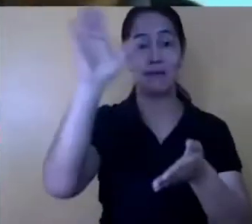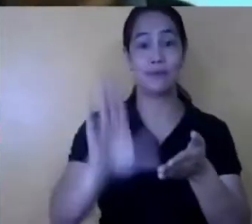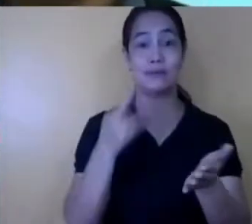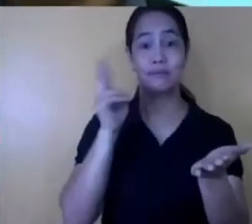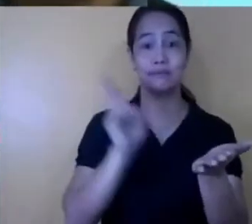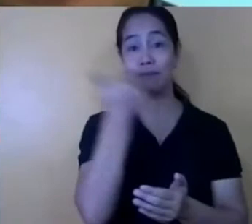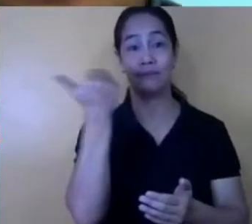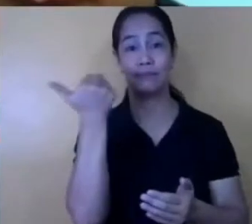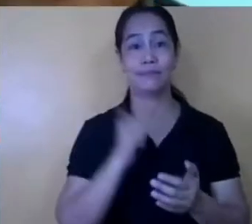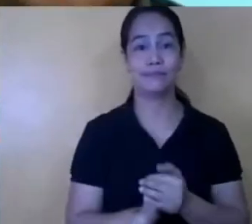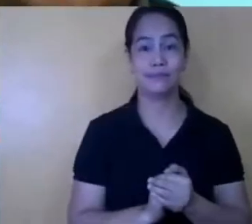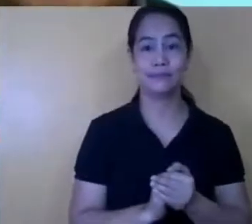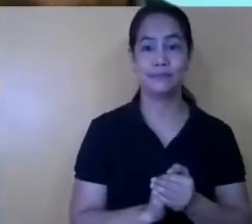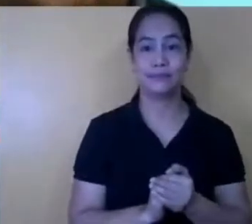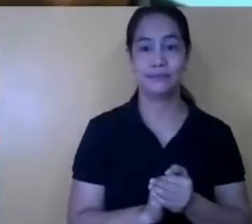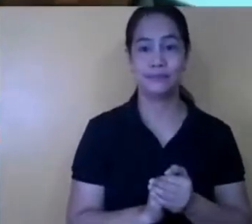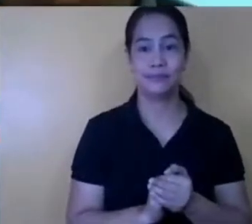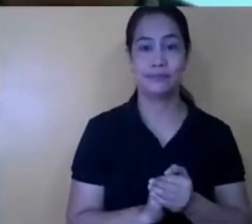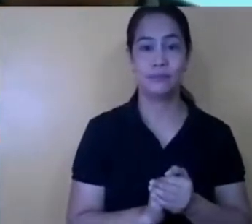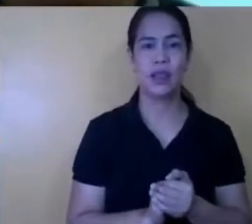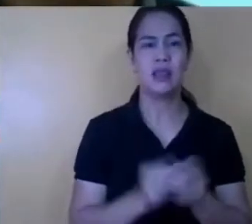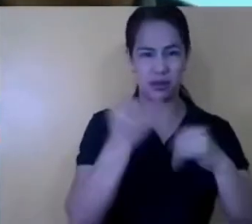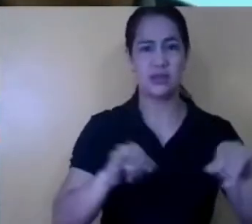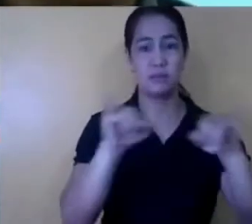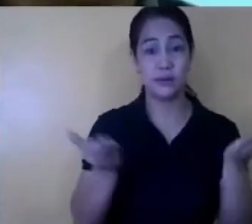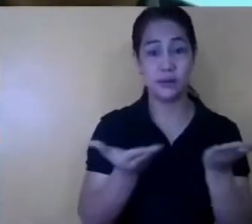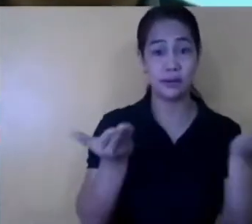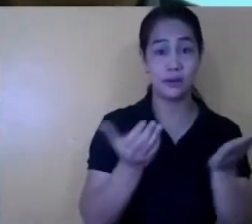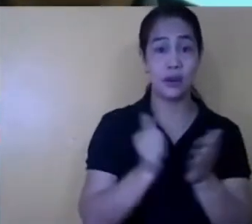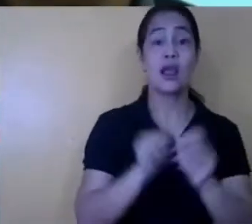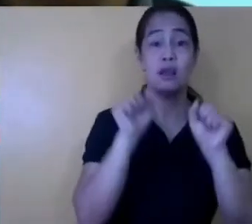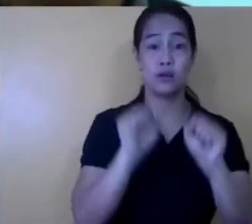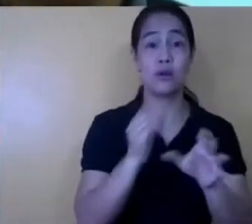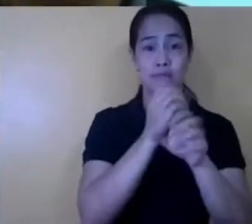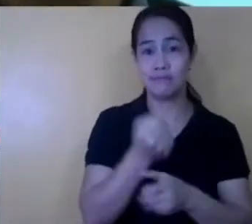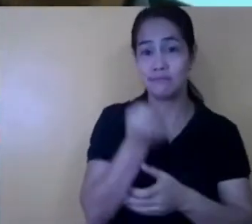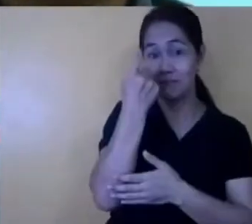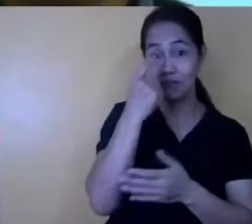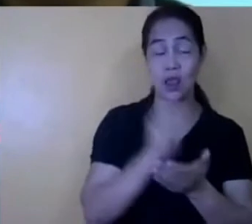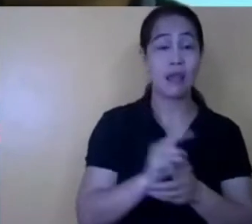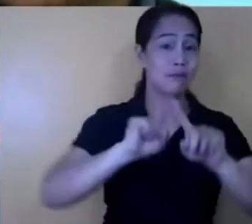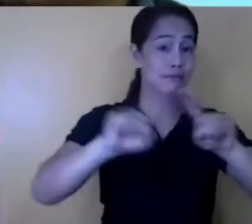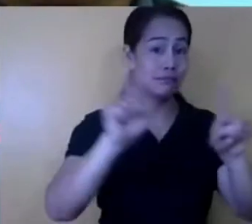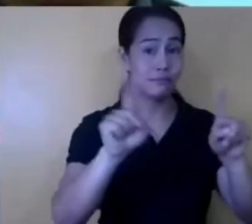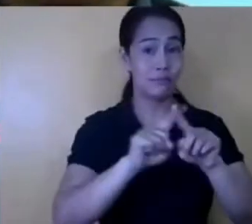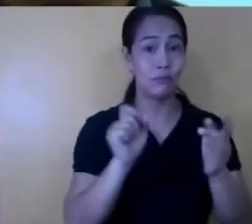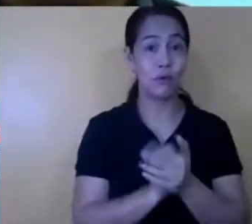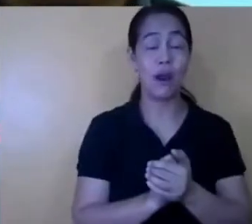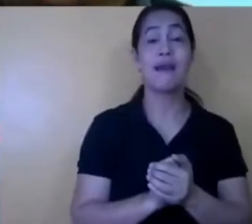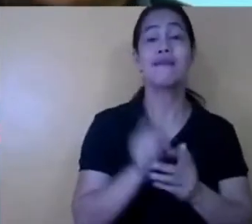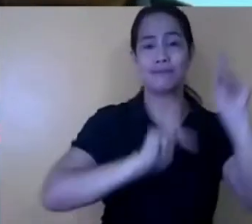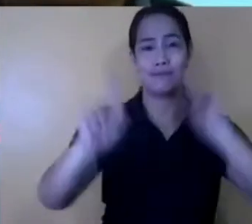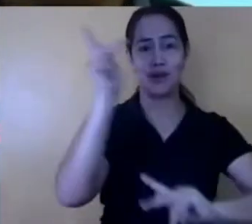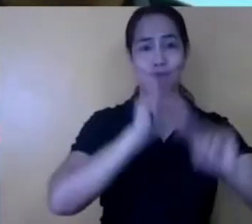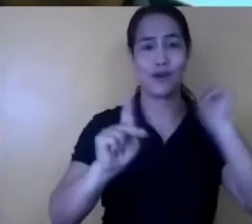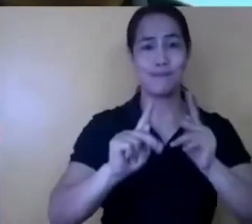others. What's important here is we get to understand the differences in the performance indicators.